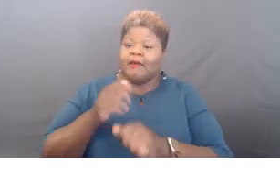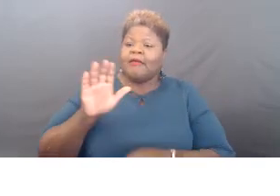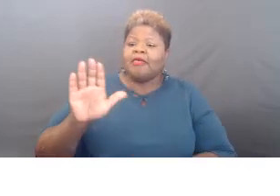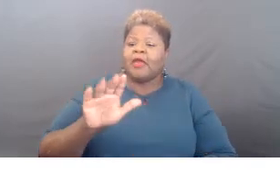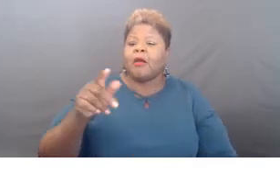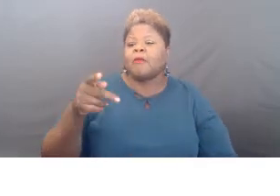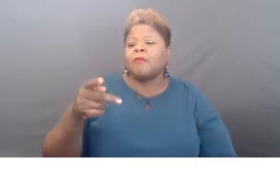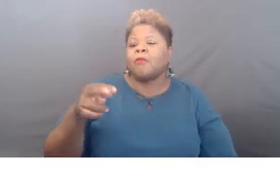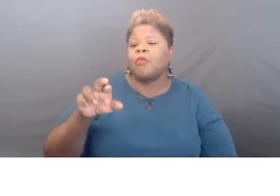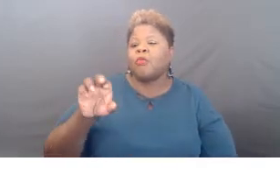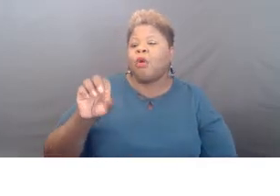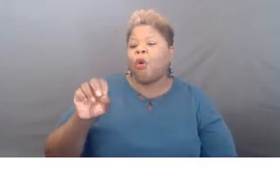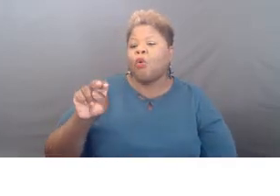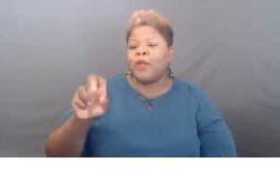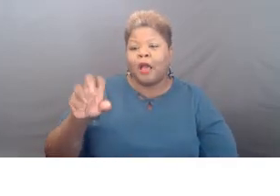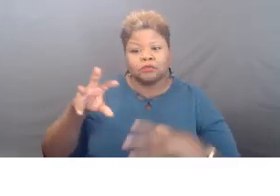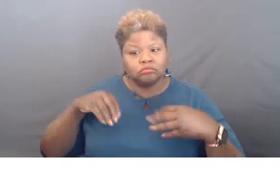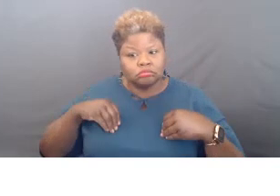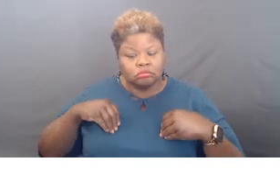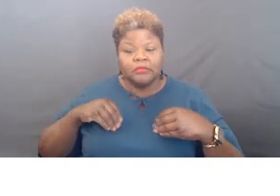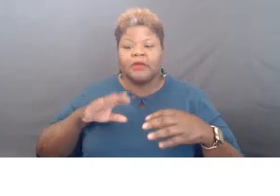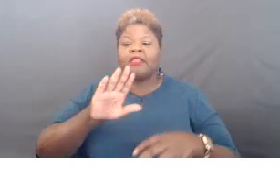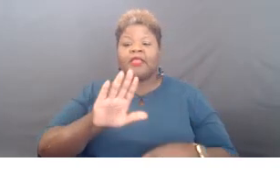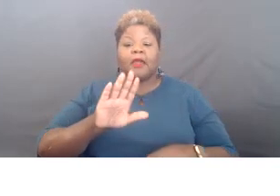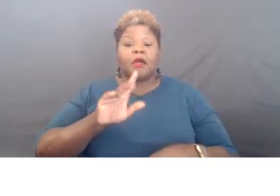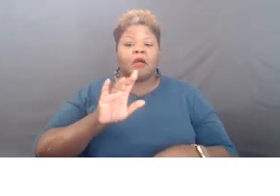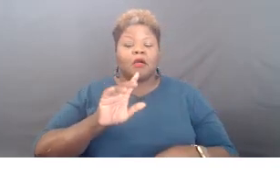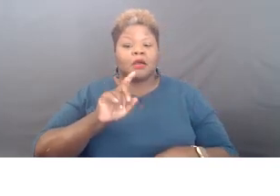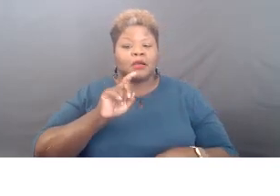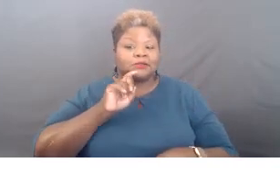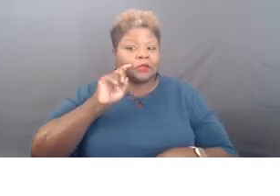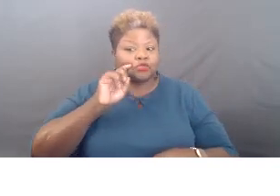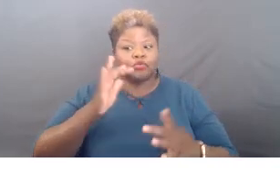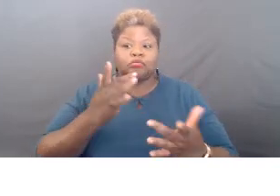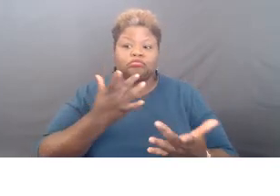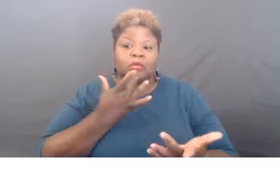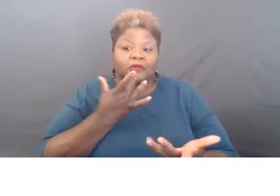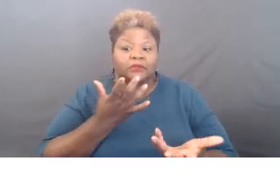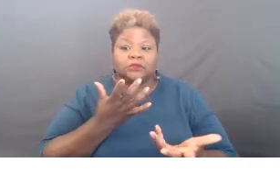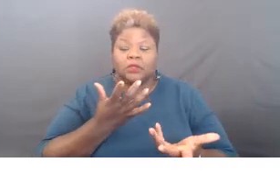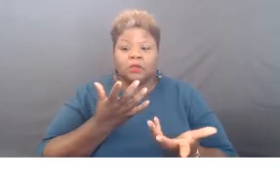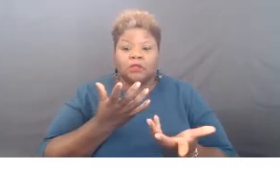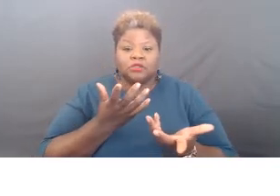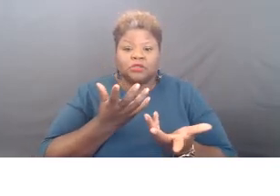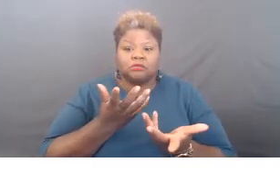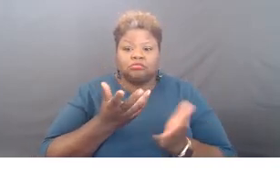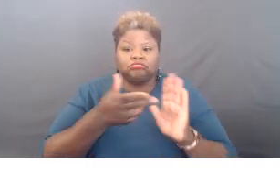affirm people's sexual orientation, provide quiet spaces if somebody is neurodivergent, things like